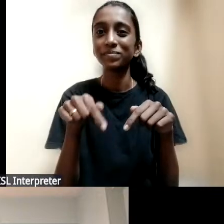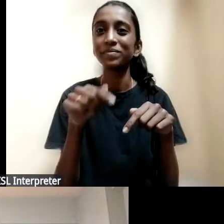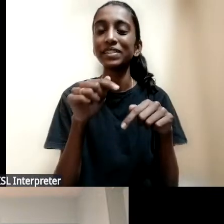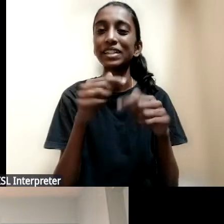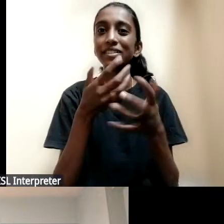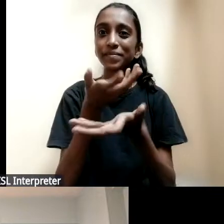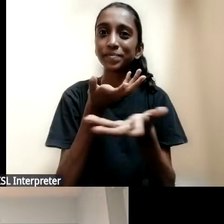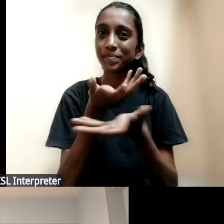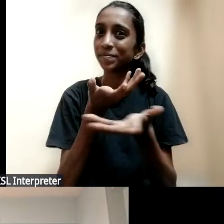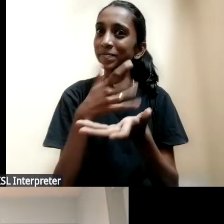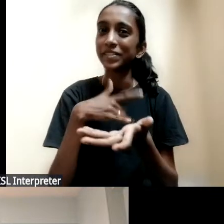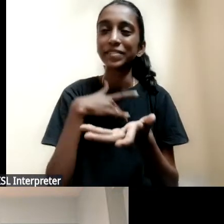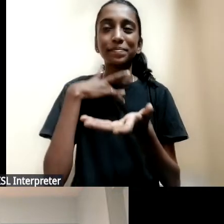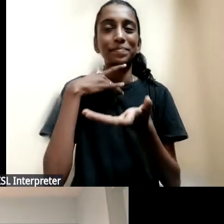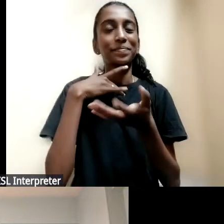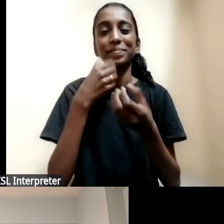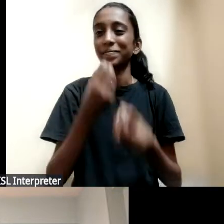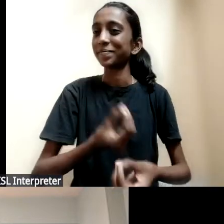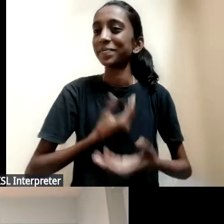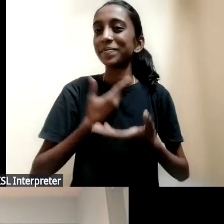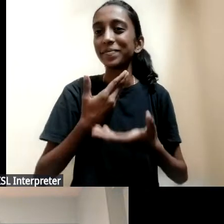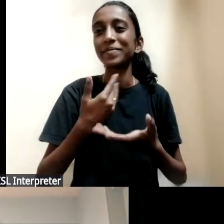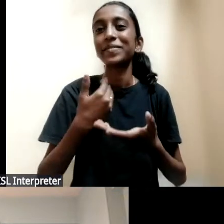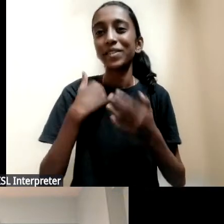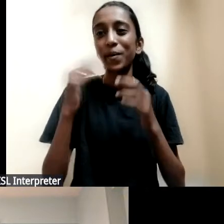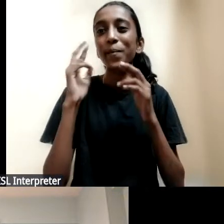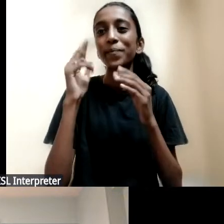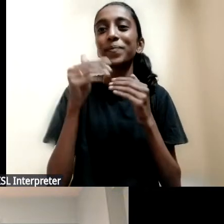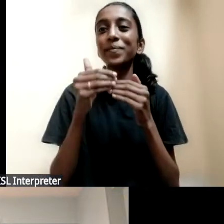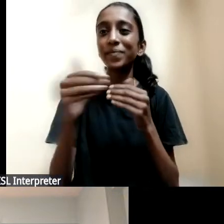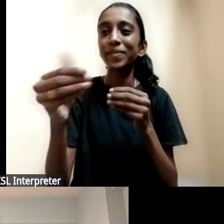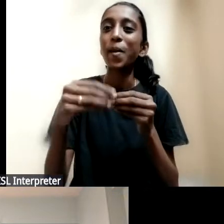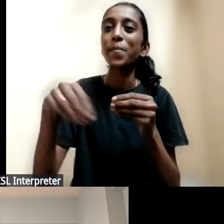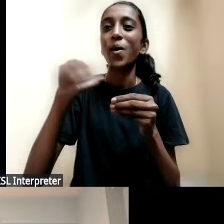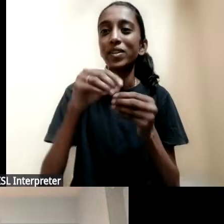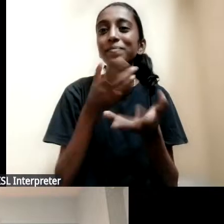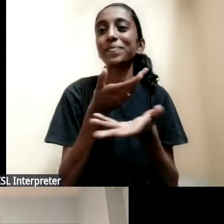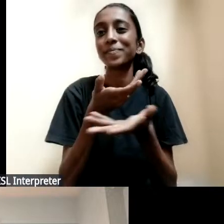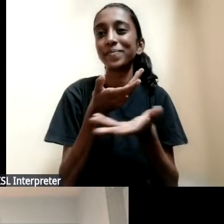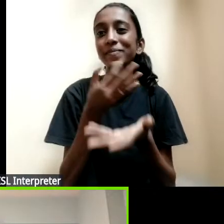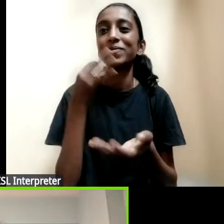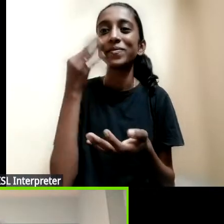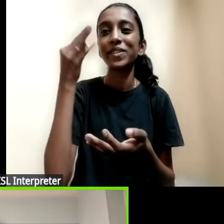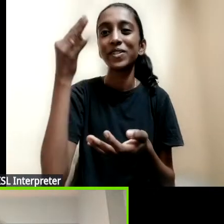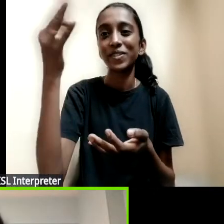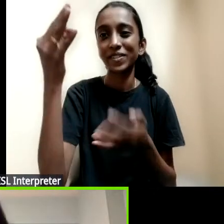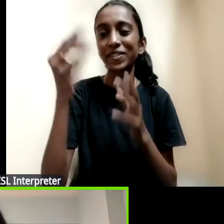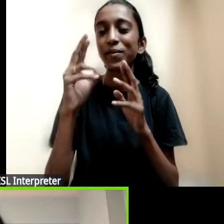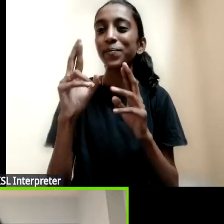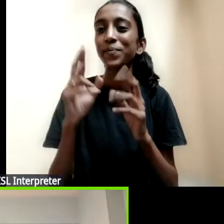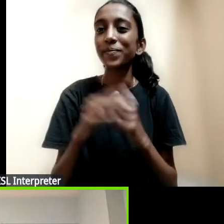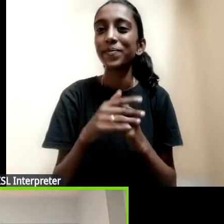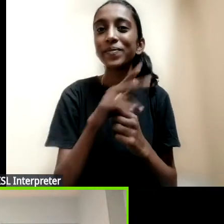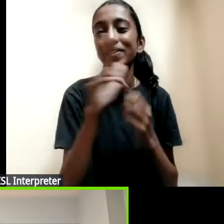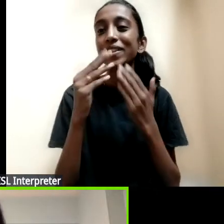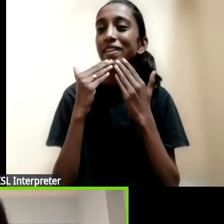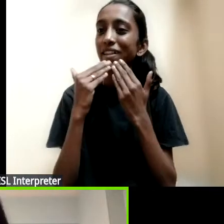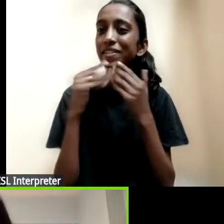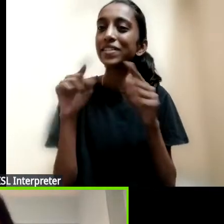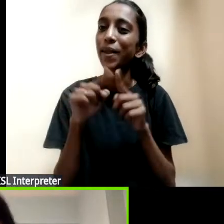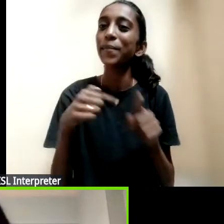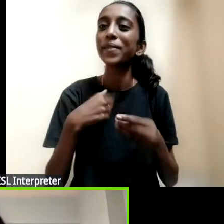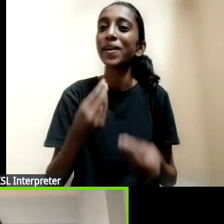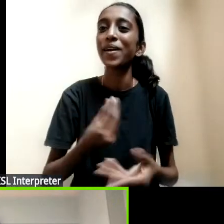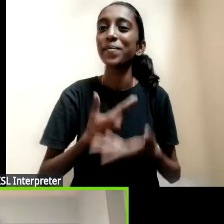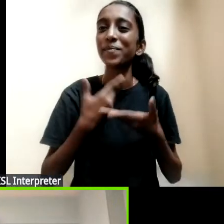with you and really looking forward to doing many more of these well into the future as well. Thank you. It was my pleasure. I wish I